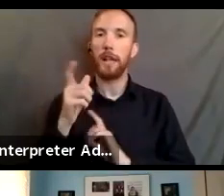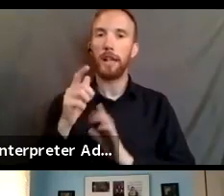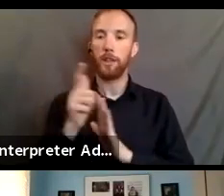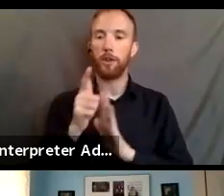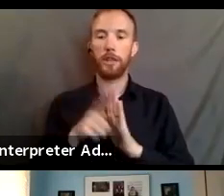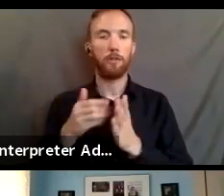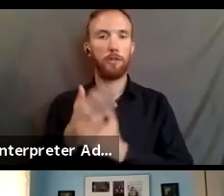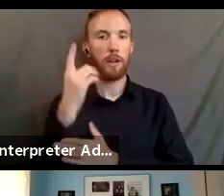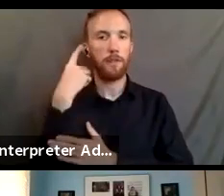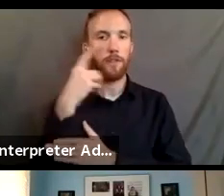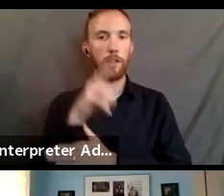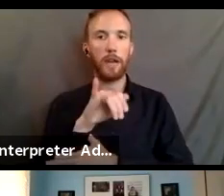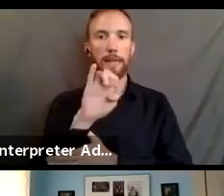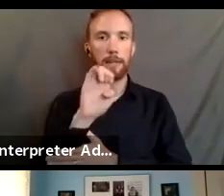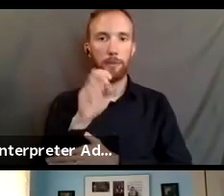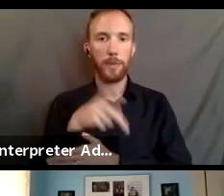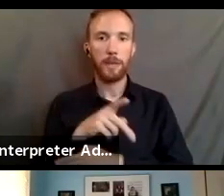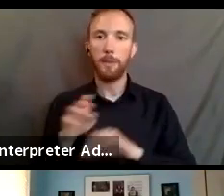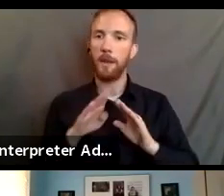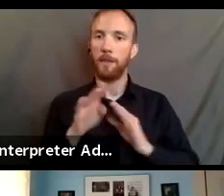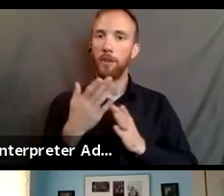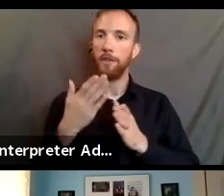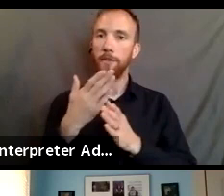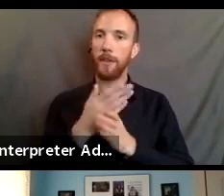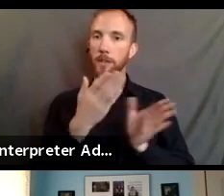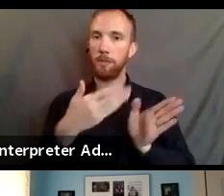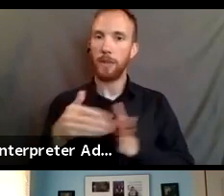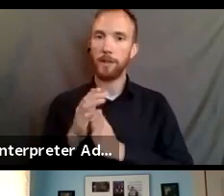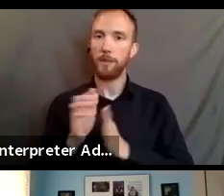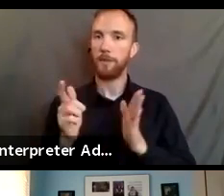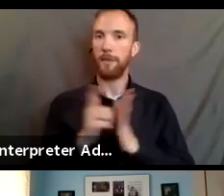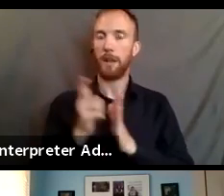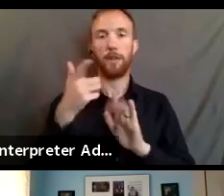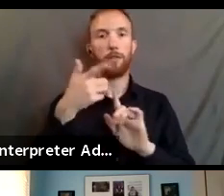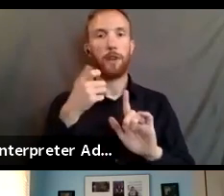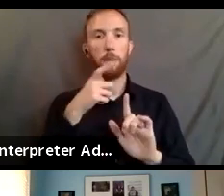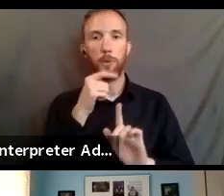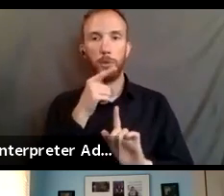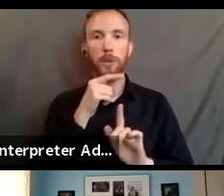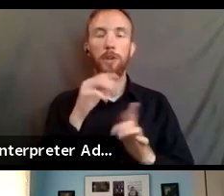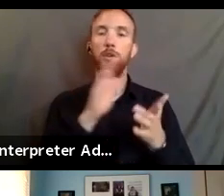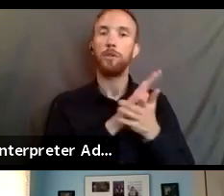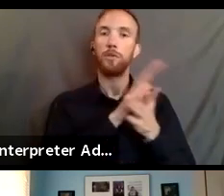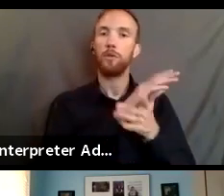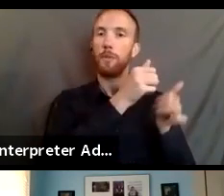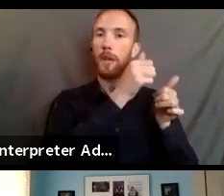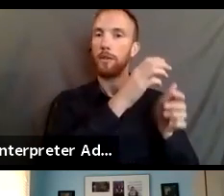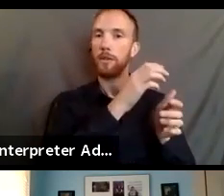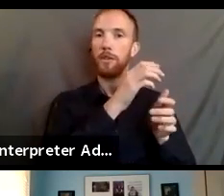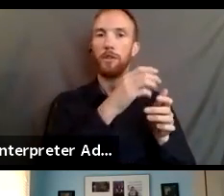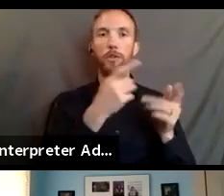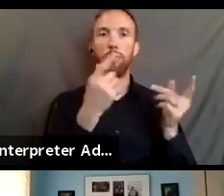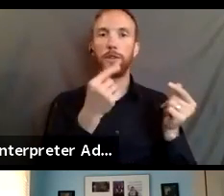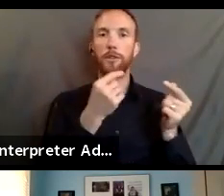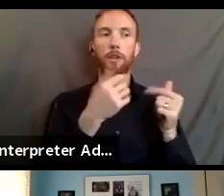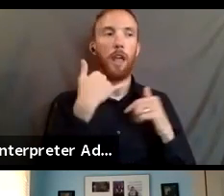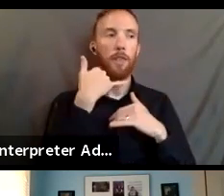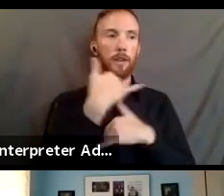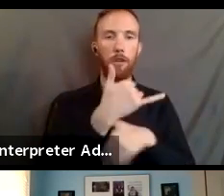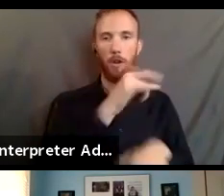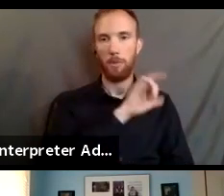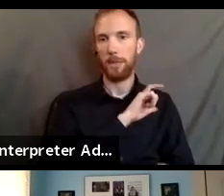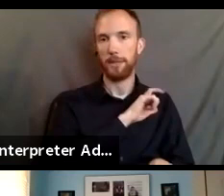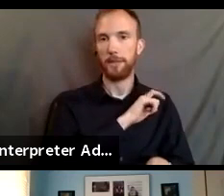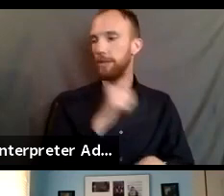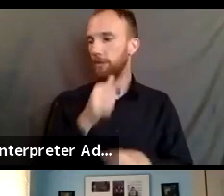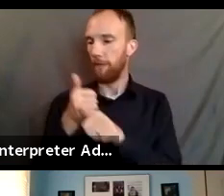behavioral intervention plans are being violated by school administrators who wrongly call police instead of following plans created by teachers and